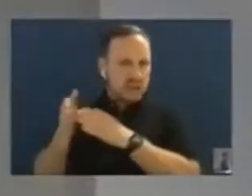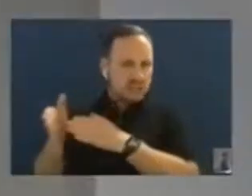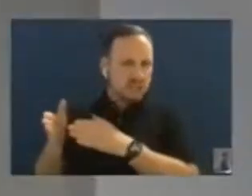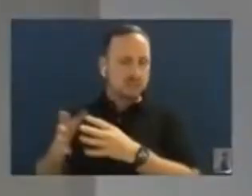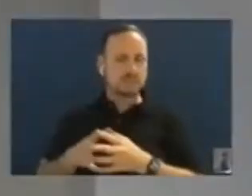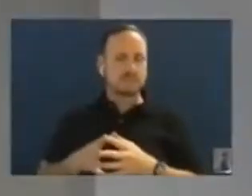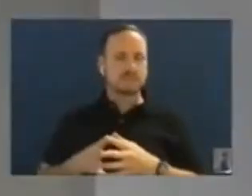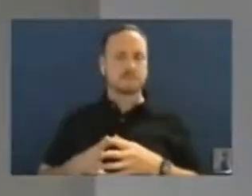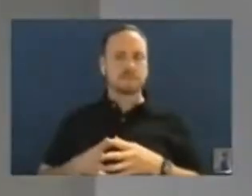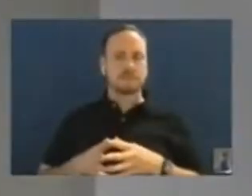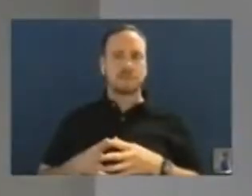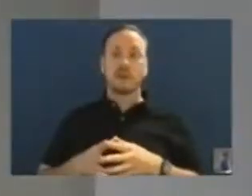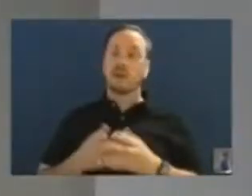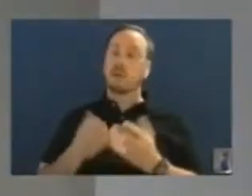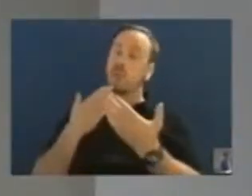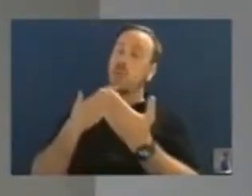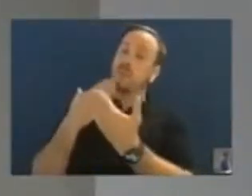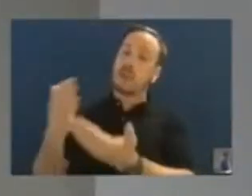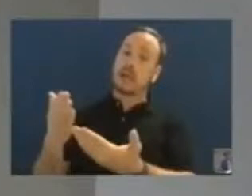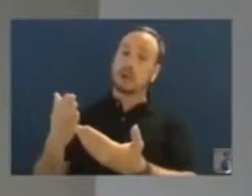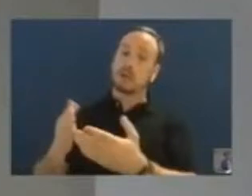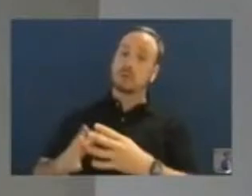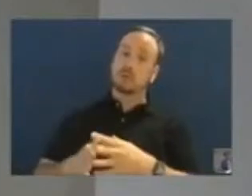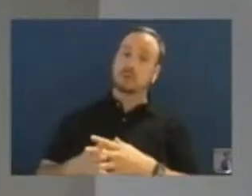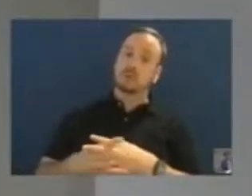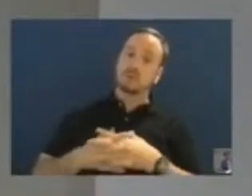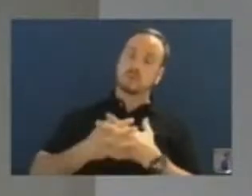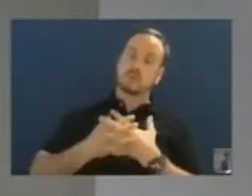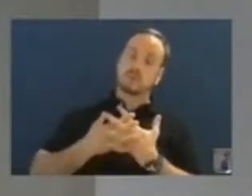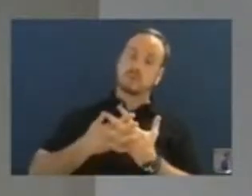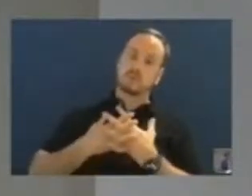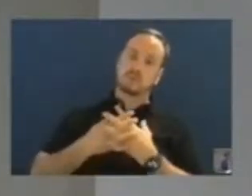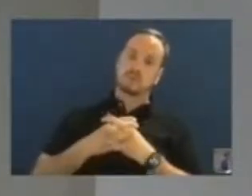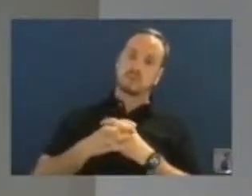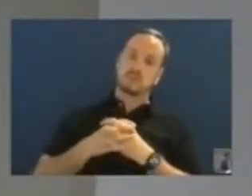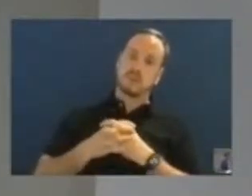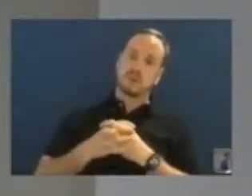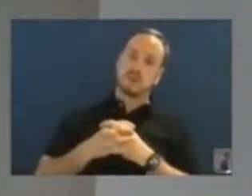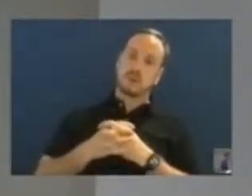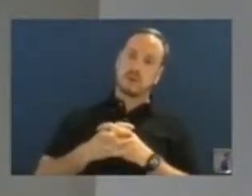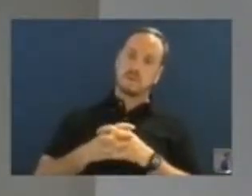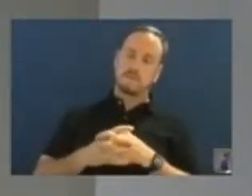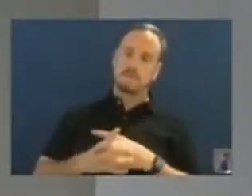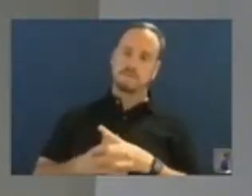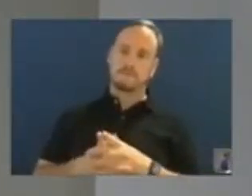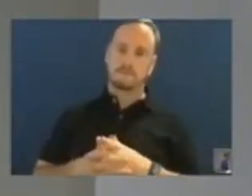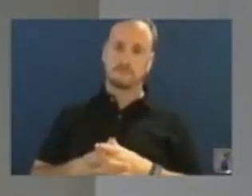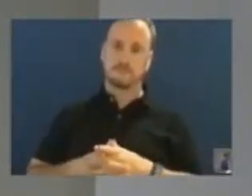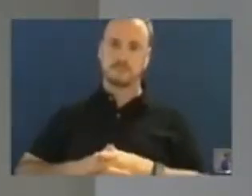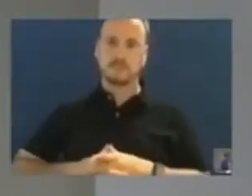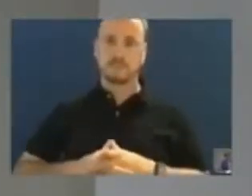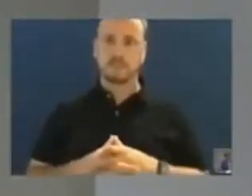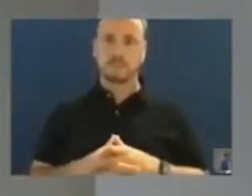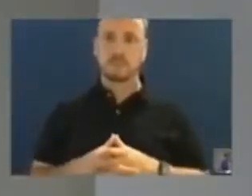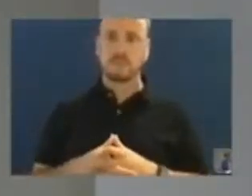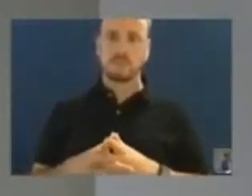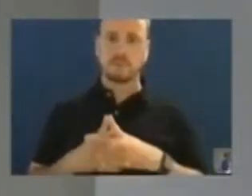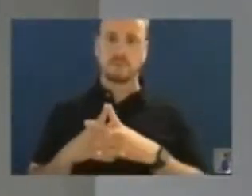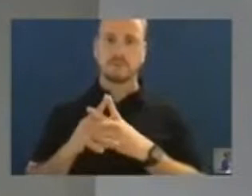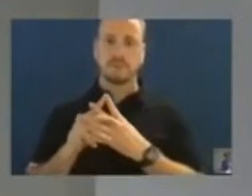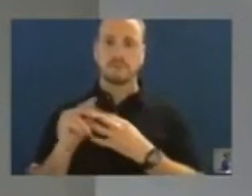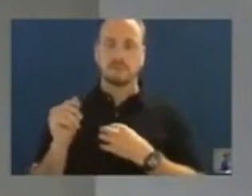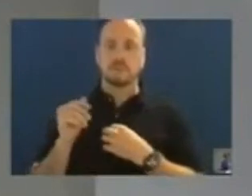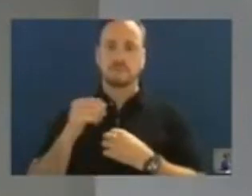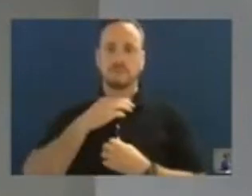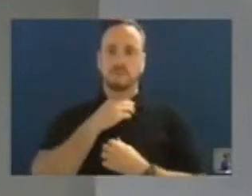that, maybe this does merit some additional evaluation about these dedicated air units, and as well as the other